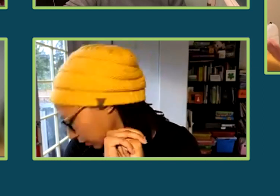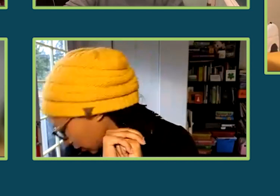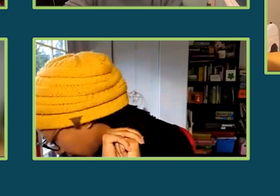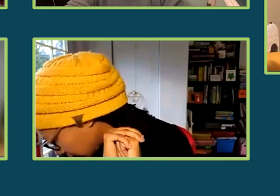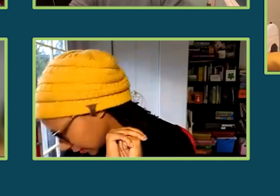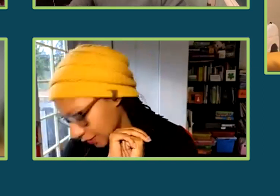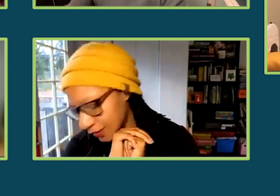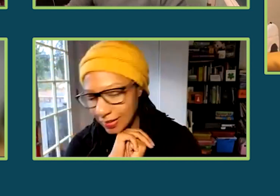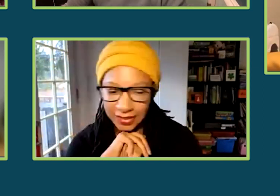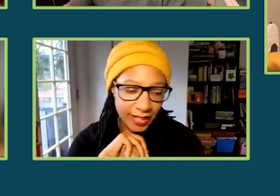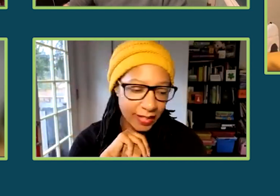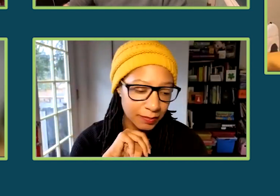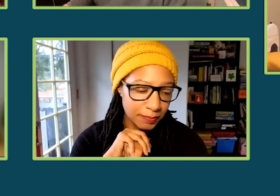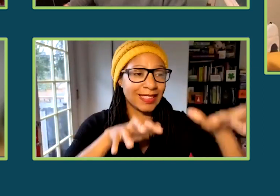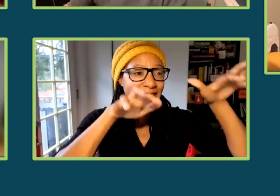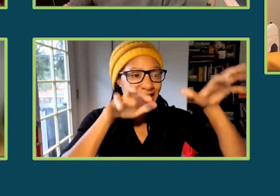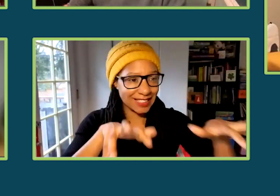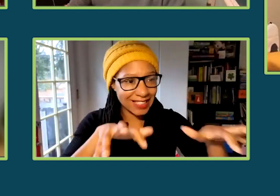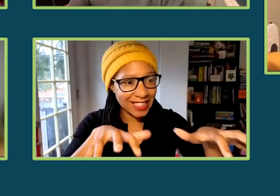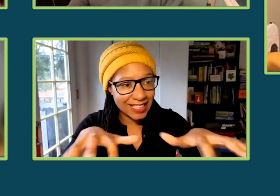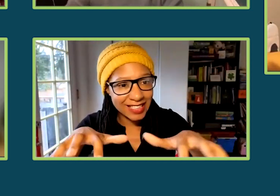Yes. Damn.